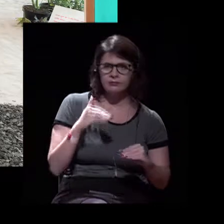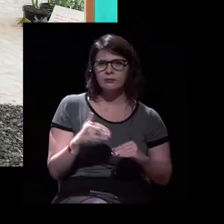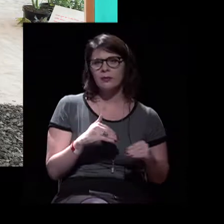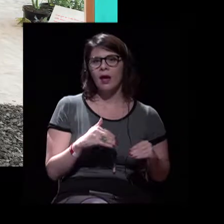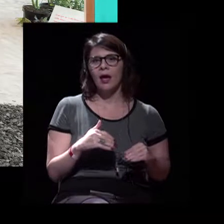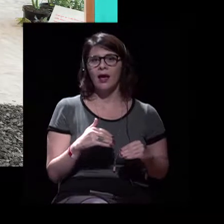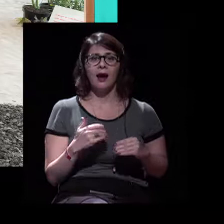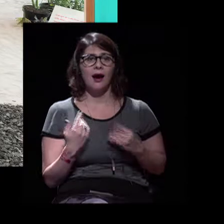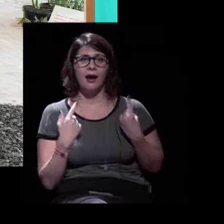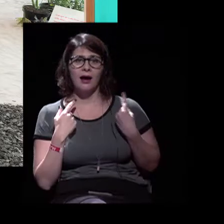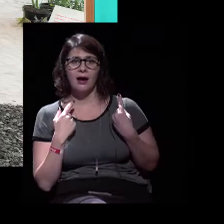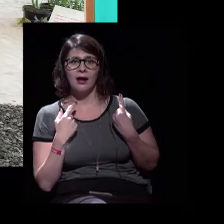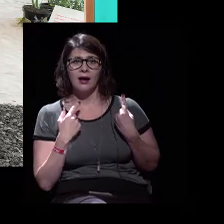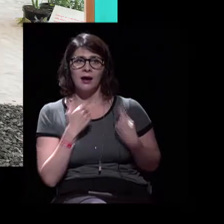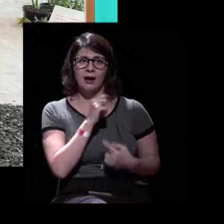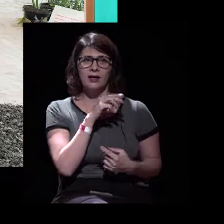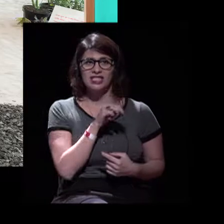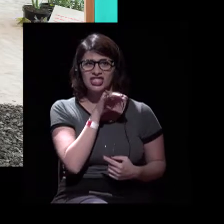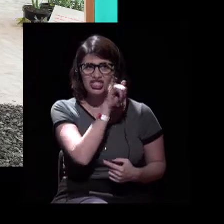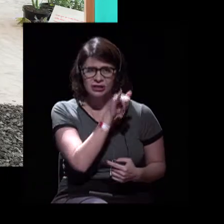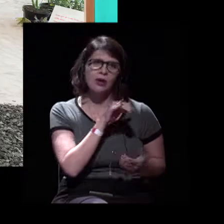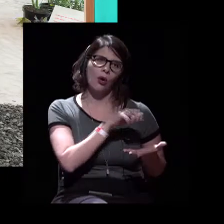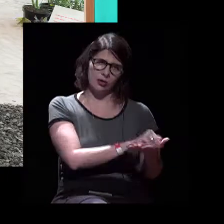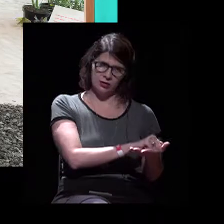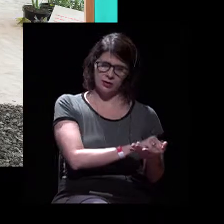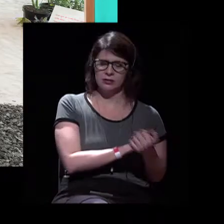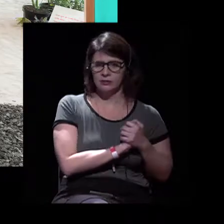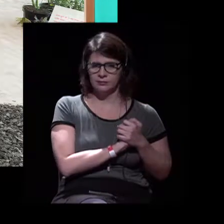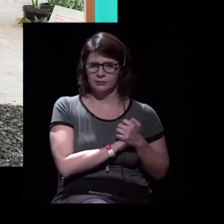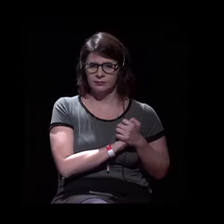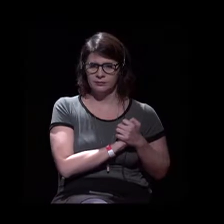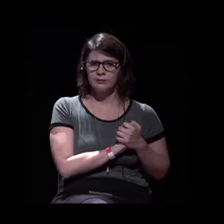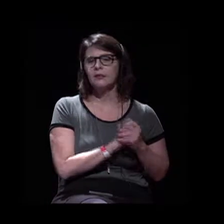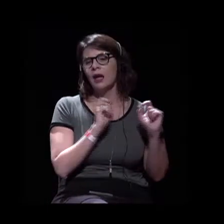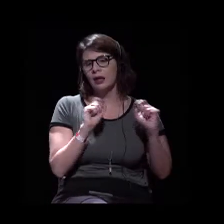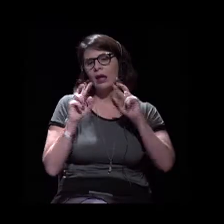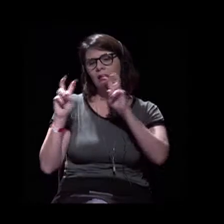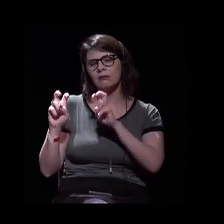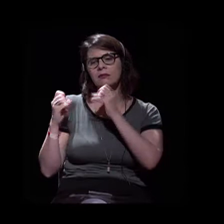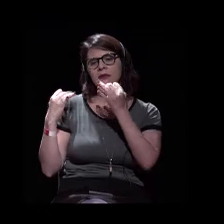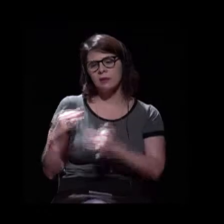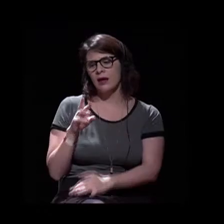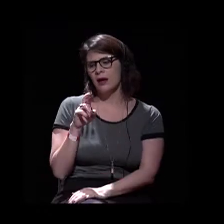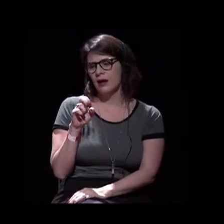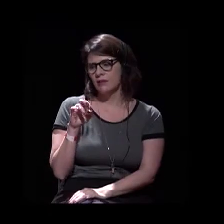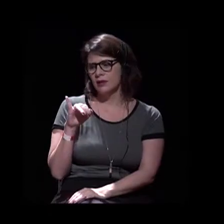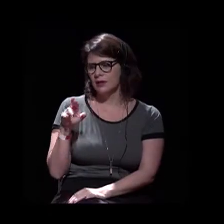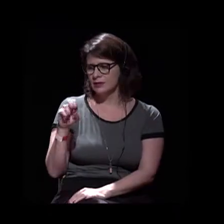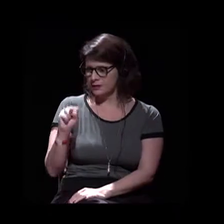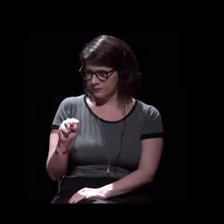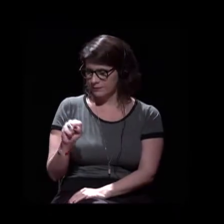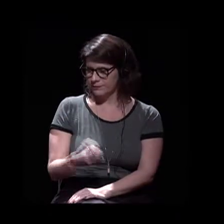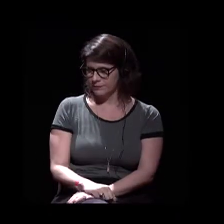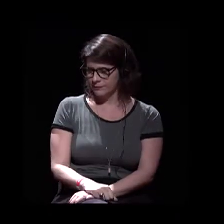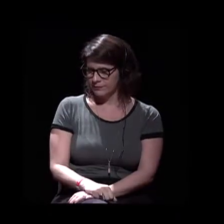origins of these conceptualisms, which, however, I try to, in the exhibition,